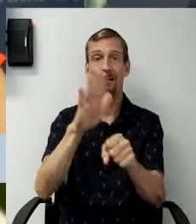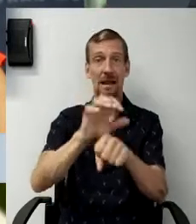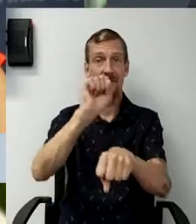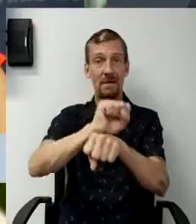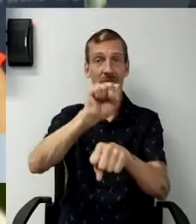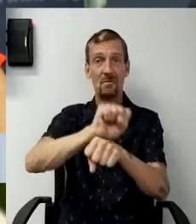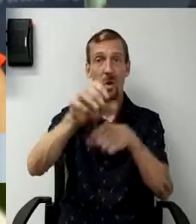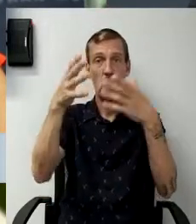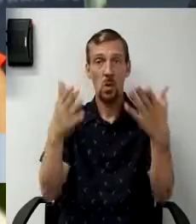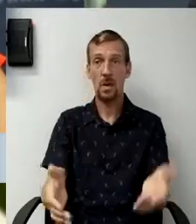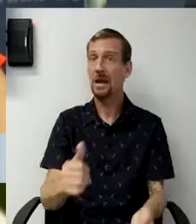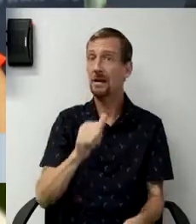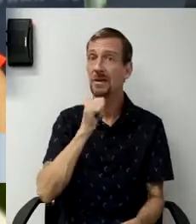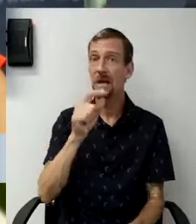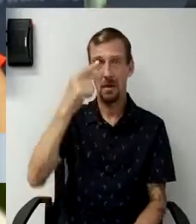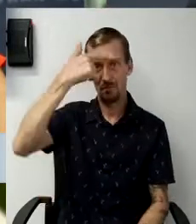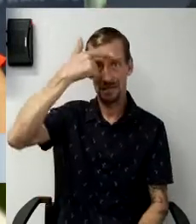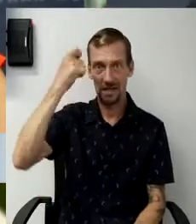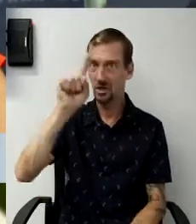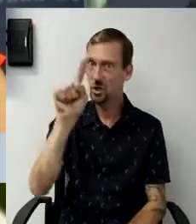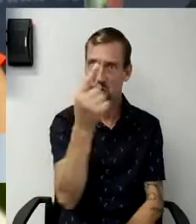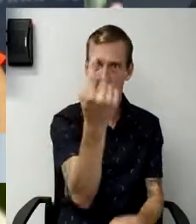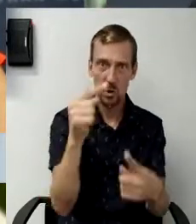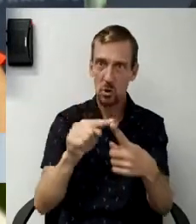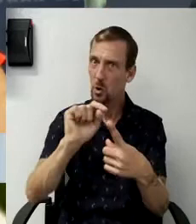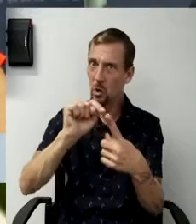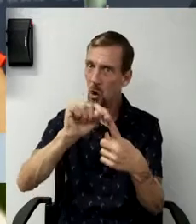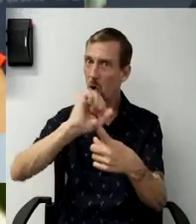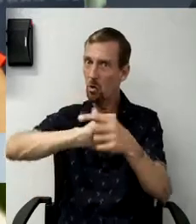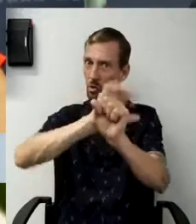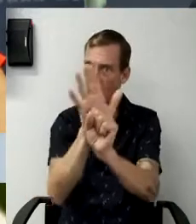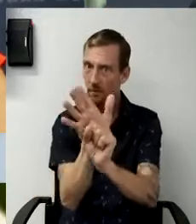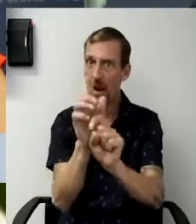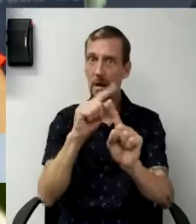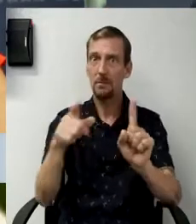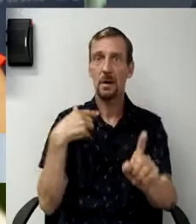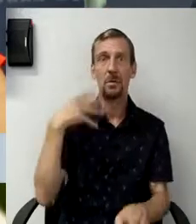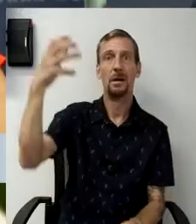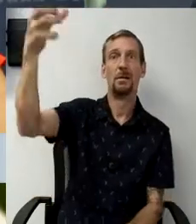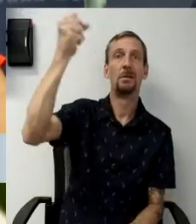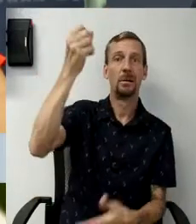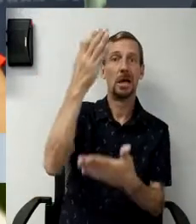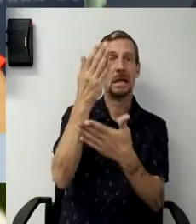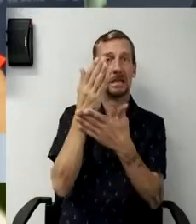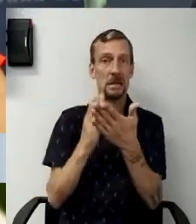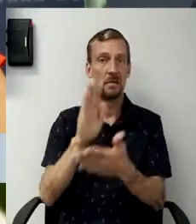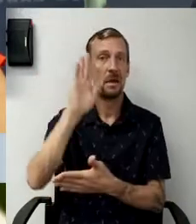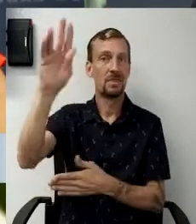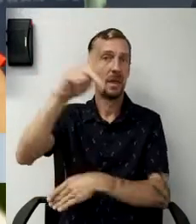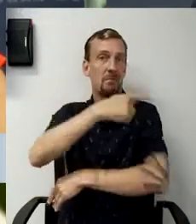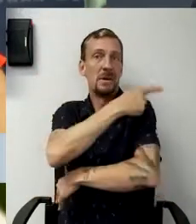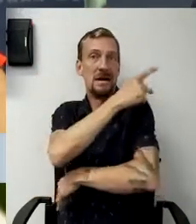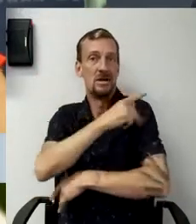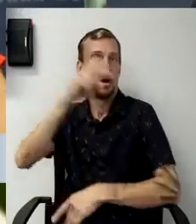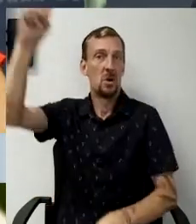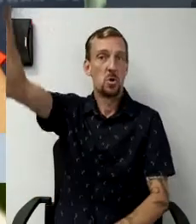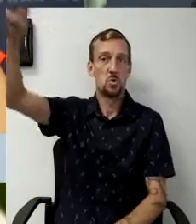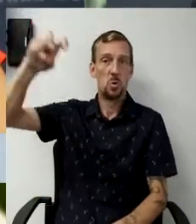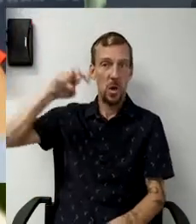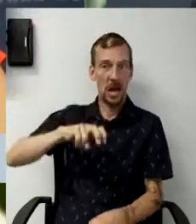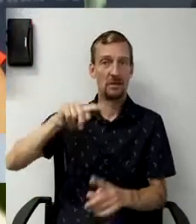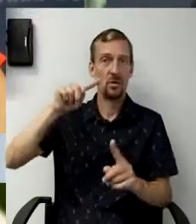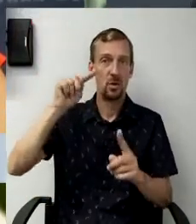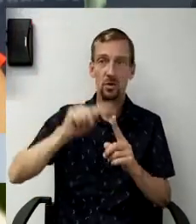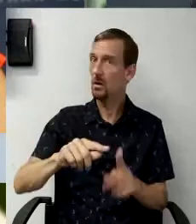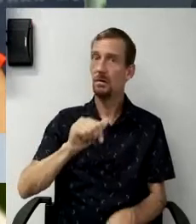condition right now, not just COVID, but we actually took a few Sierra View patients last night. We transferred them from Sierra View. They